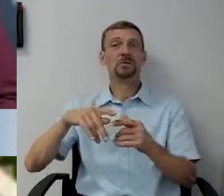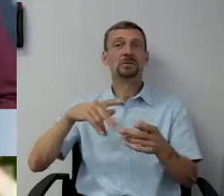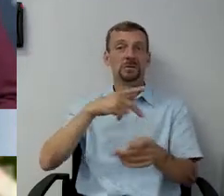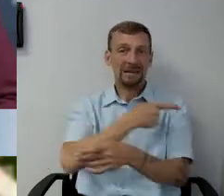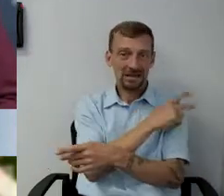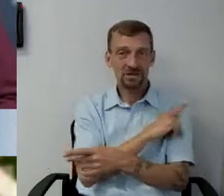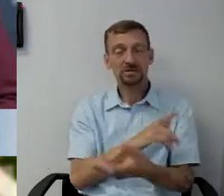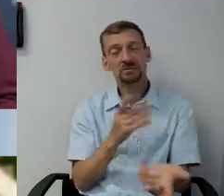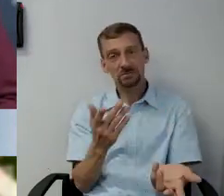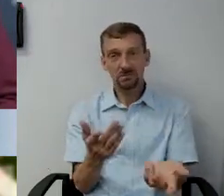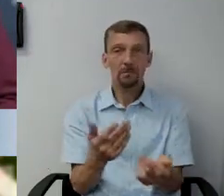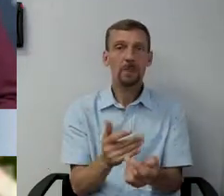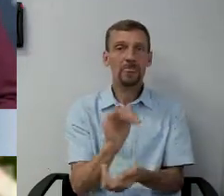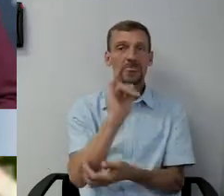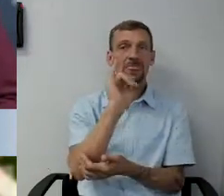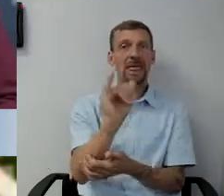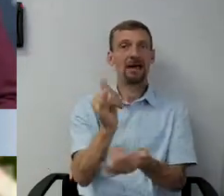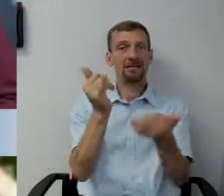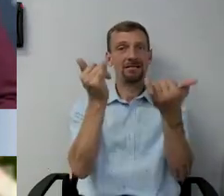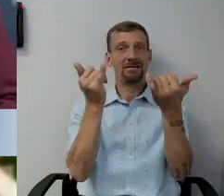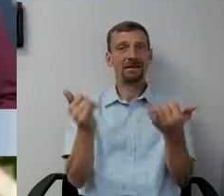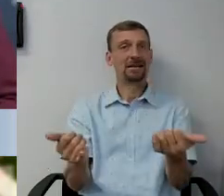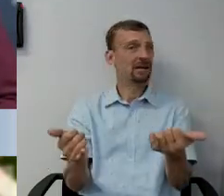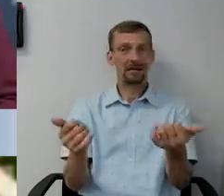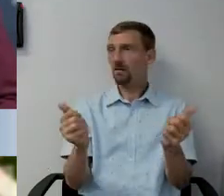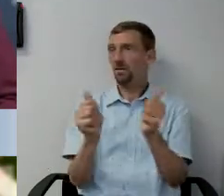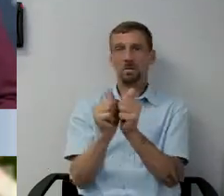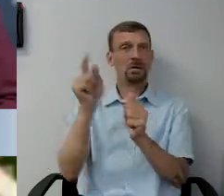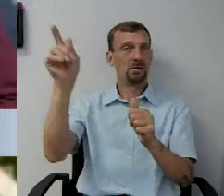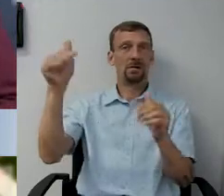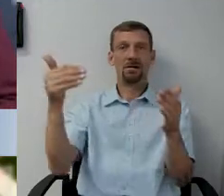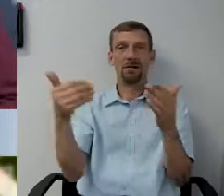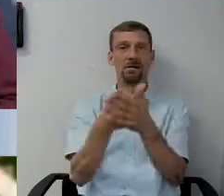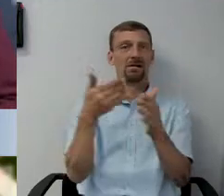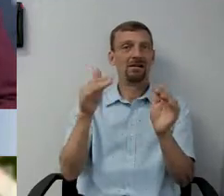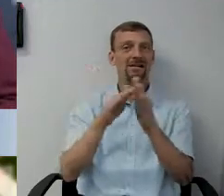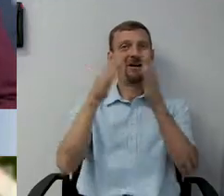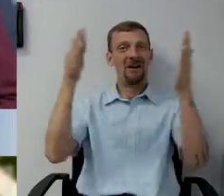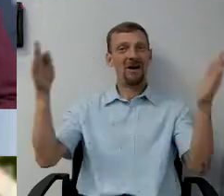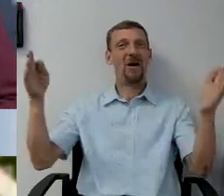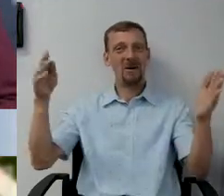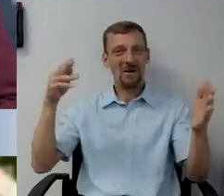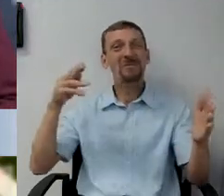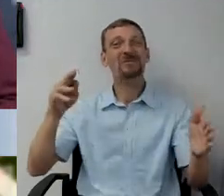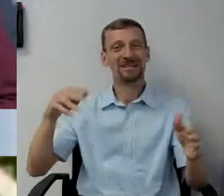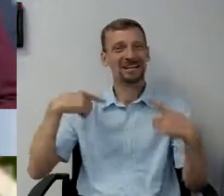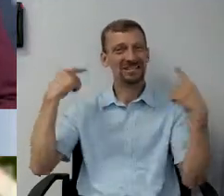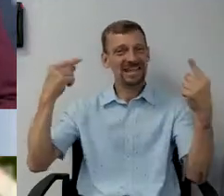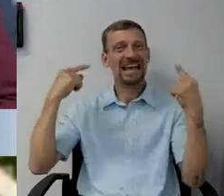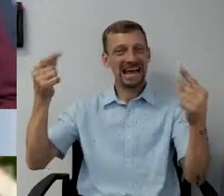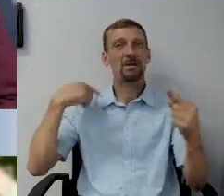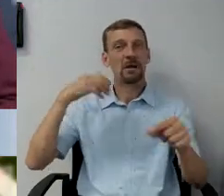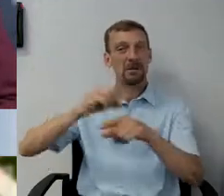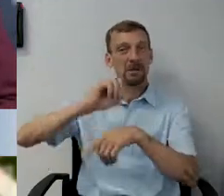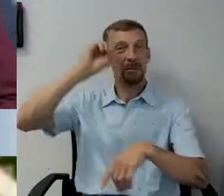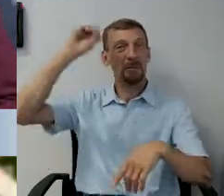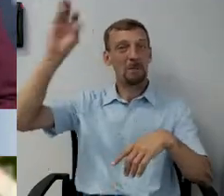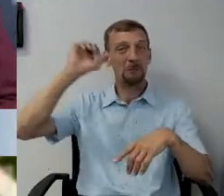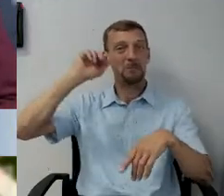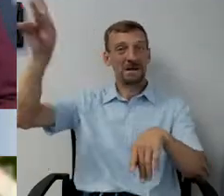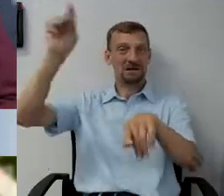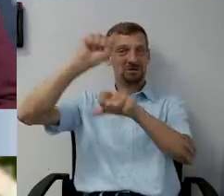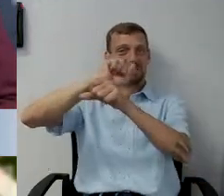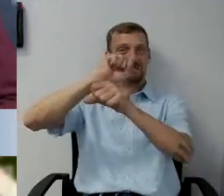patients. But we've now, obviously with the lifestyle center back open, we've returned them back to work at the lifestyle center. So